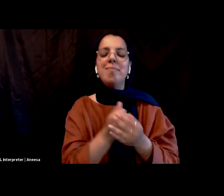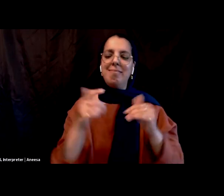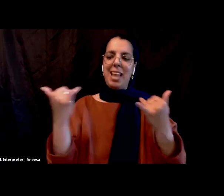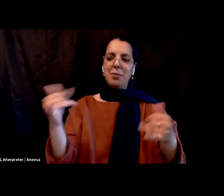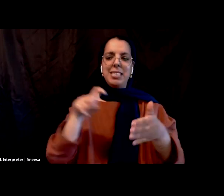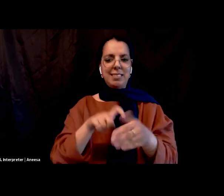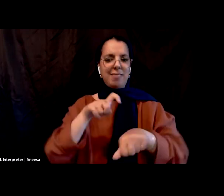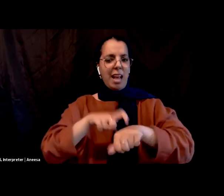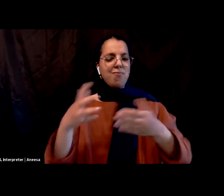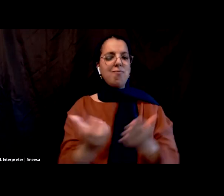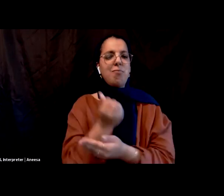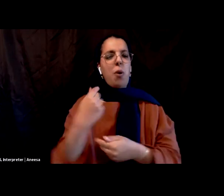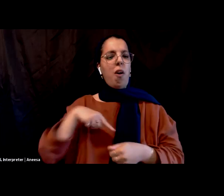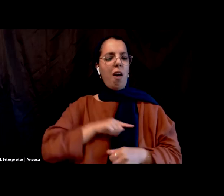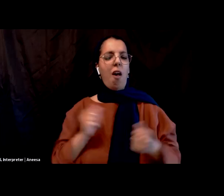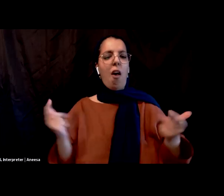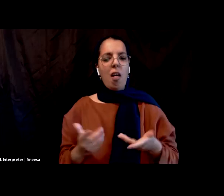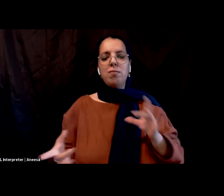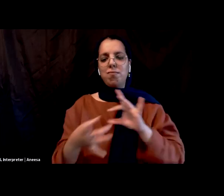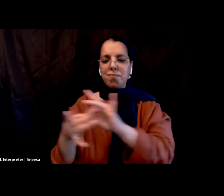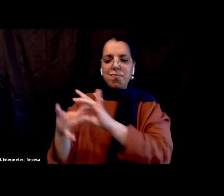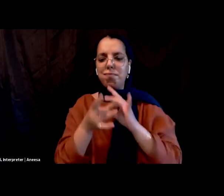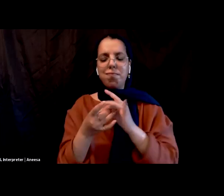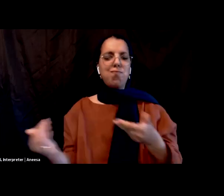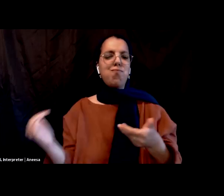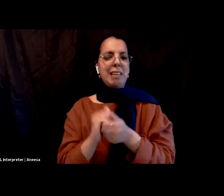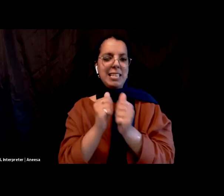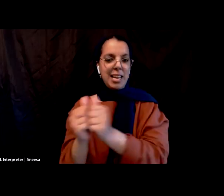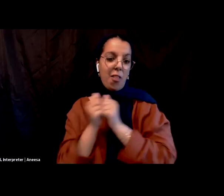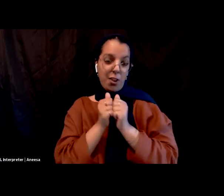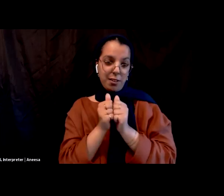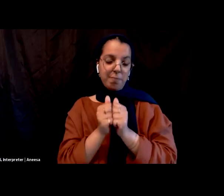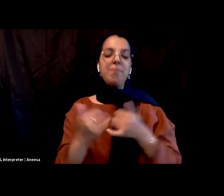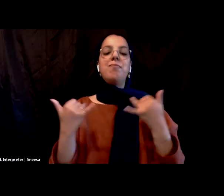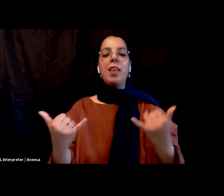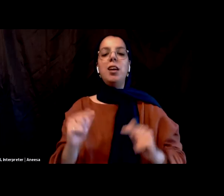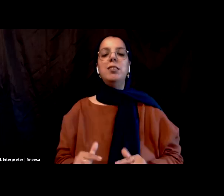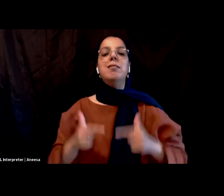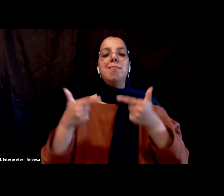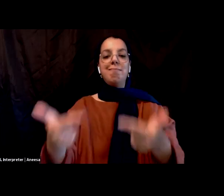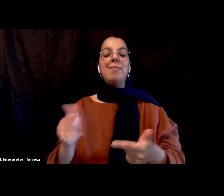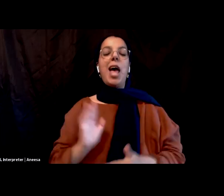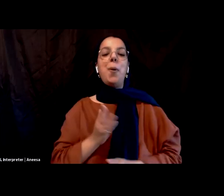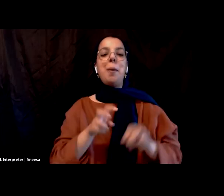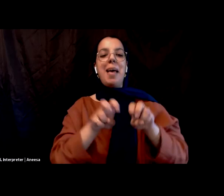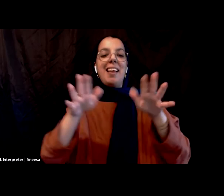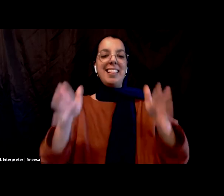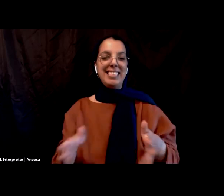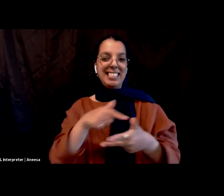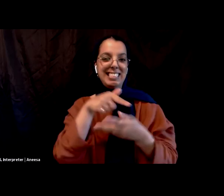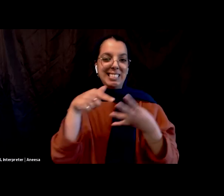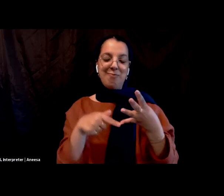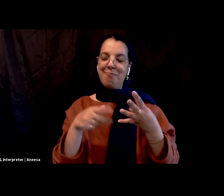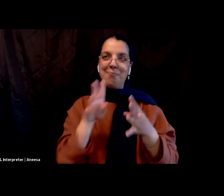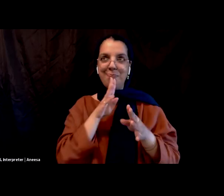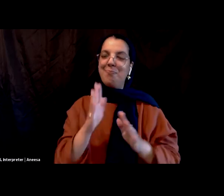you to stand with us. So I would like to turn things over now to our esteemed panelists. But first, I wanted to